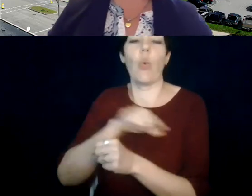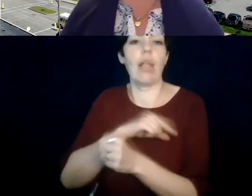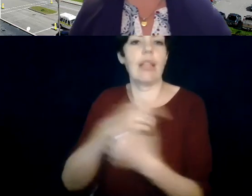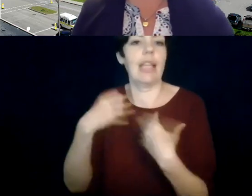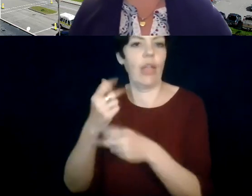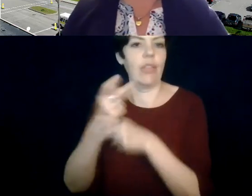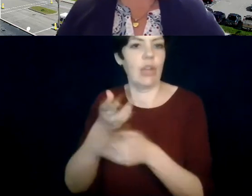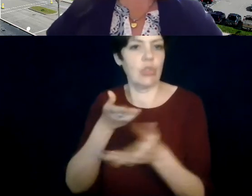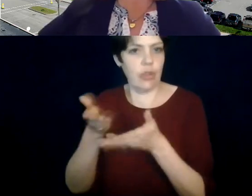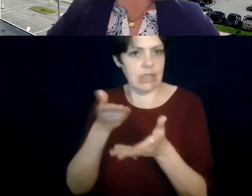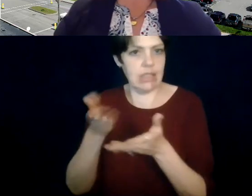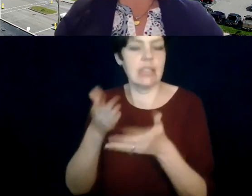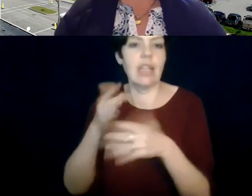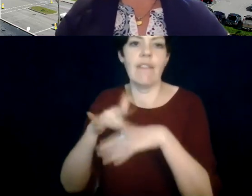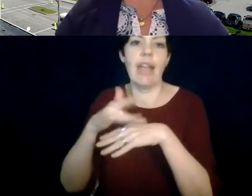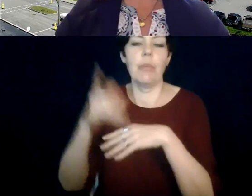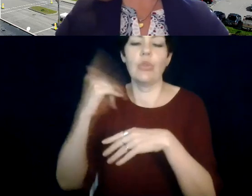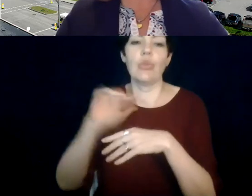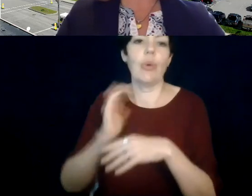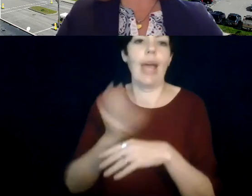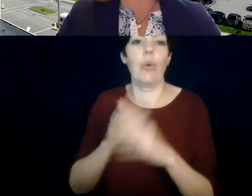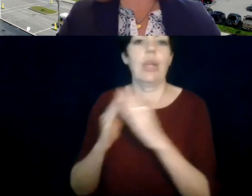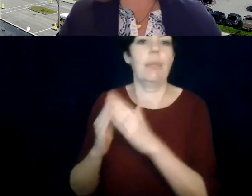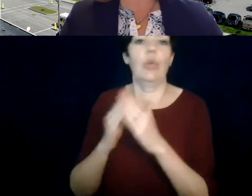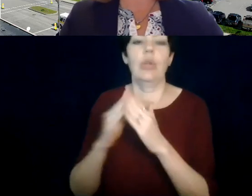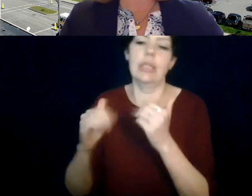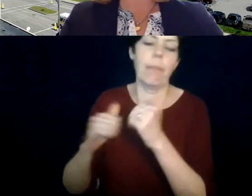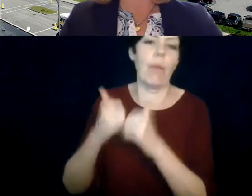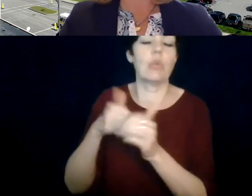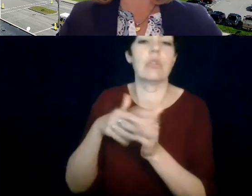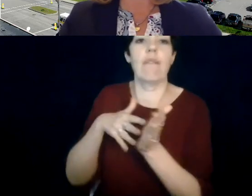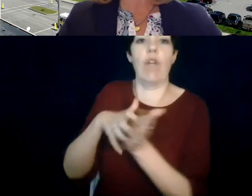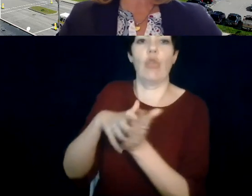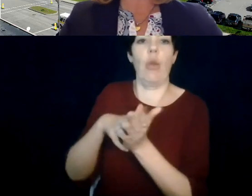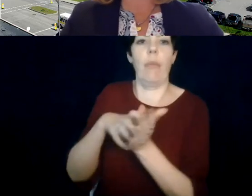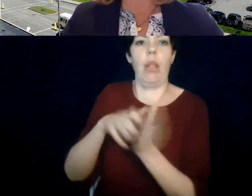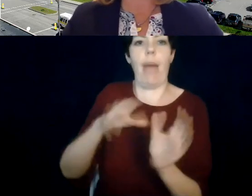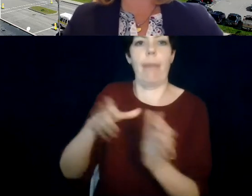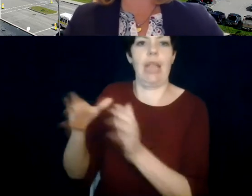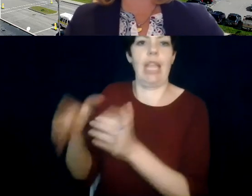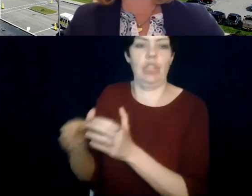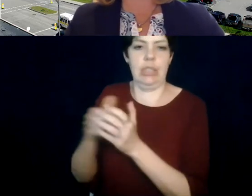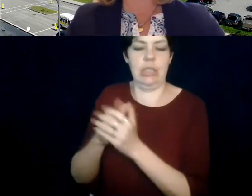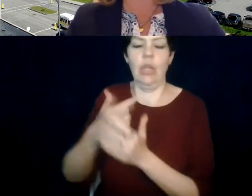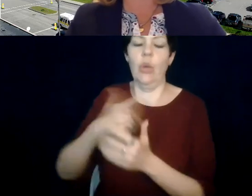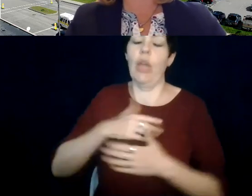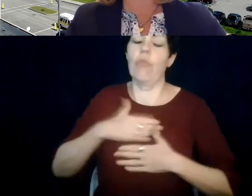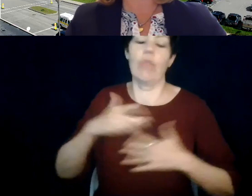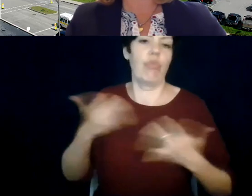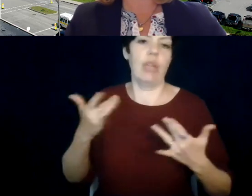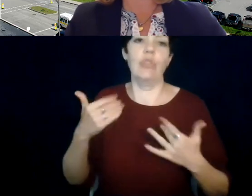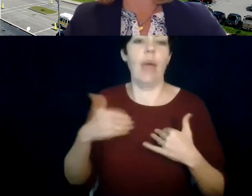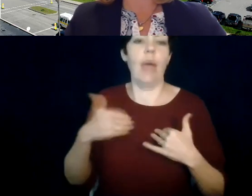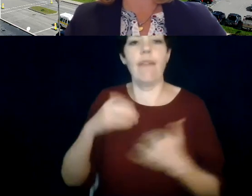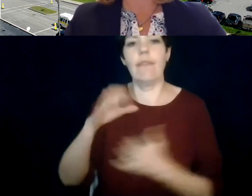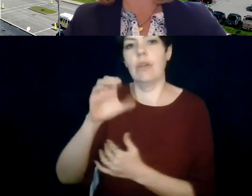most vulnerable populations, which is why it is such a natural fit and why we are so pleased to have Commonwealth